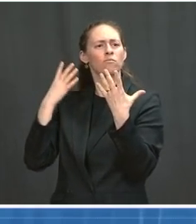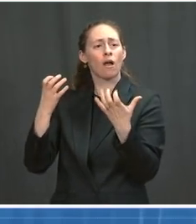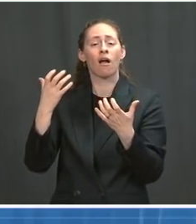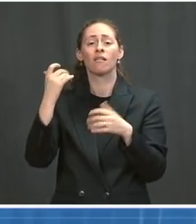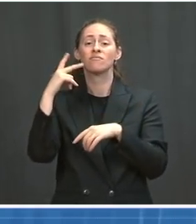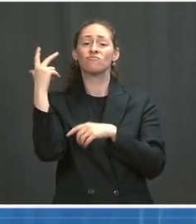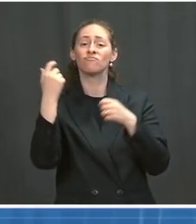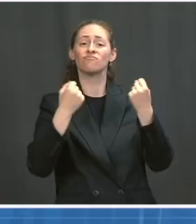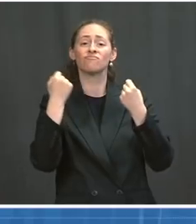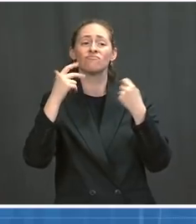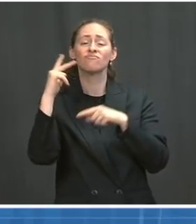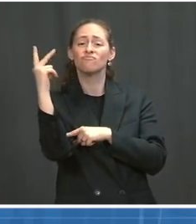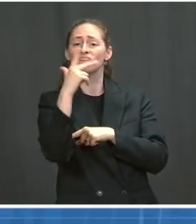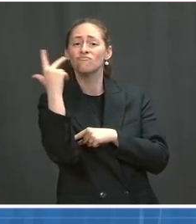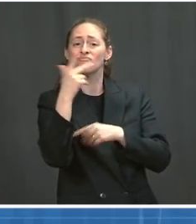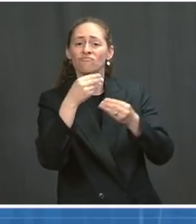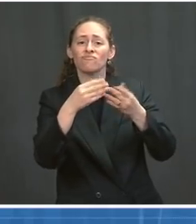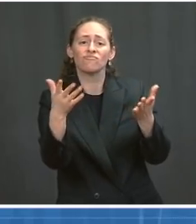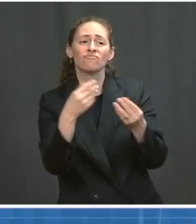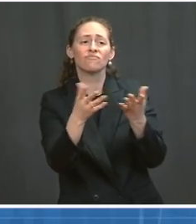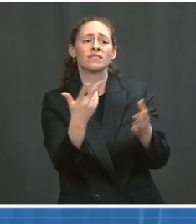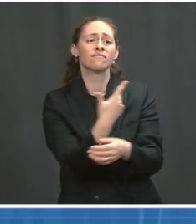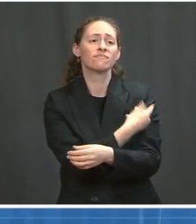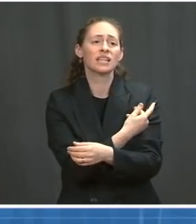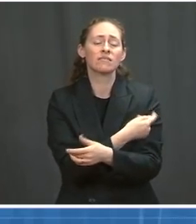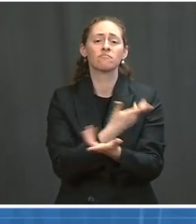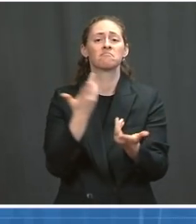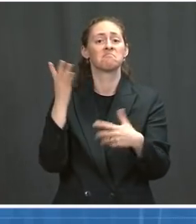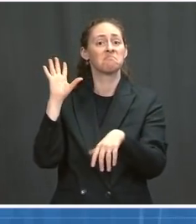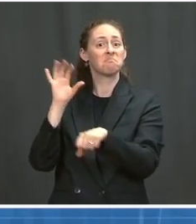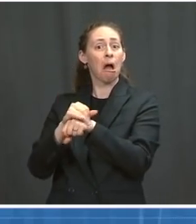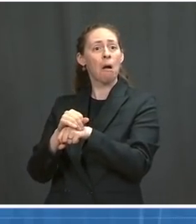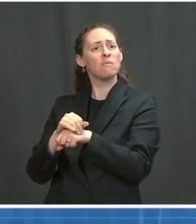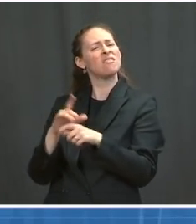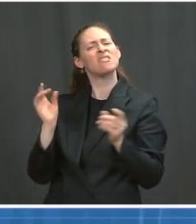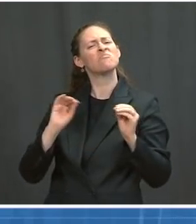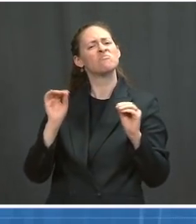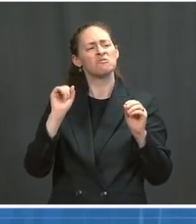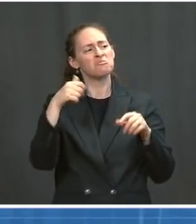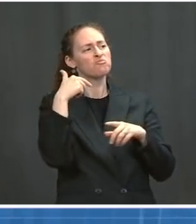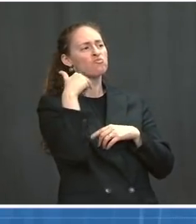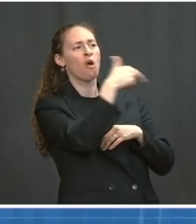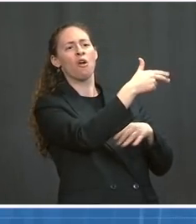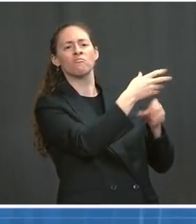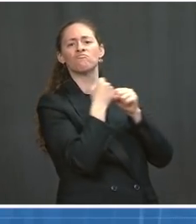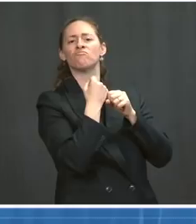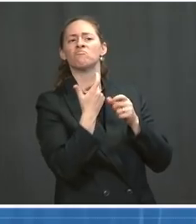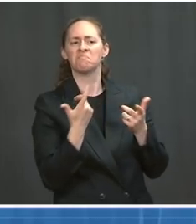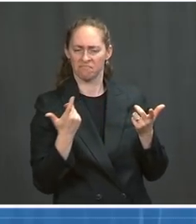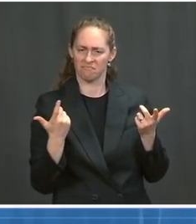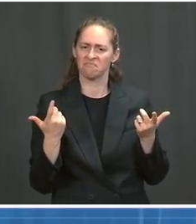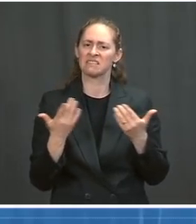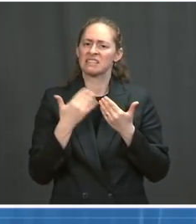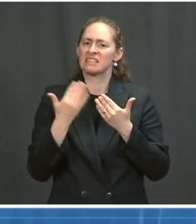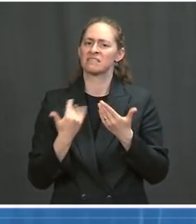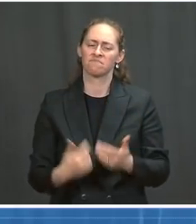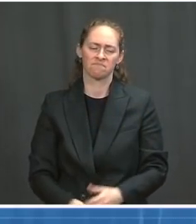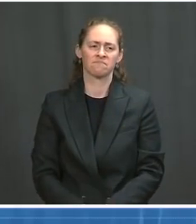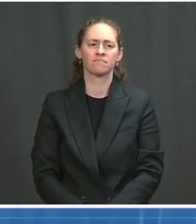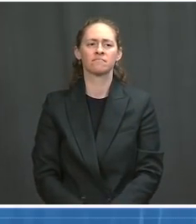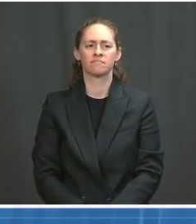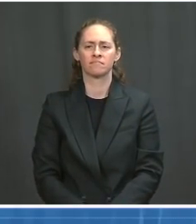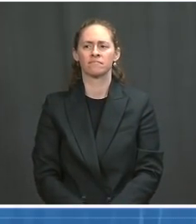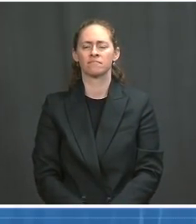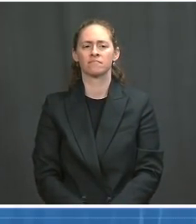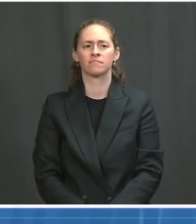getting the vaccine, and walk-in options in pharmacies now to make it, again, lower the barriers to getting vaccine. And finally, just remember